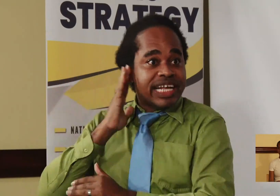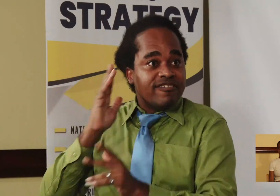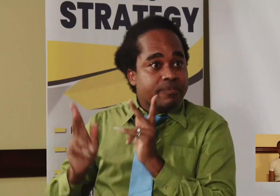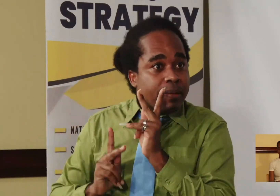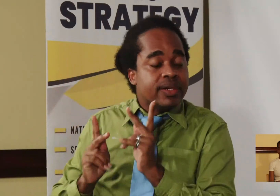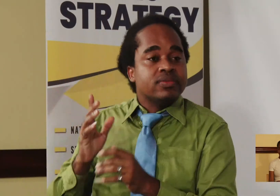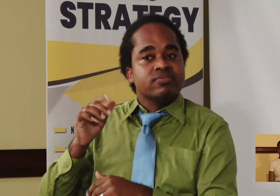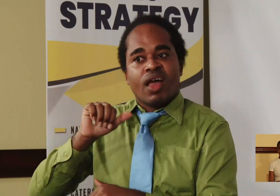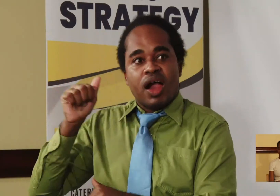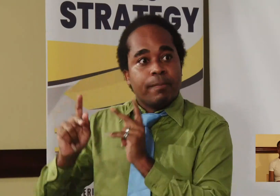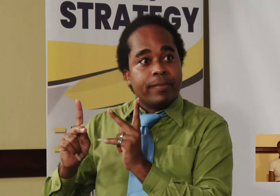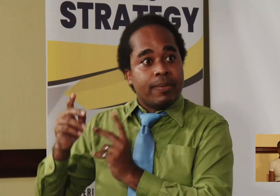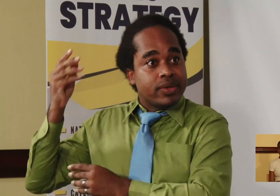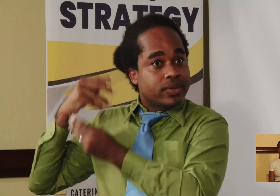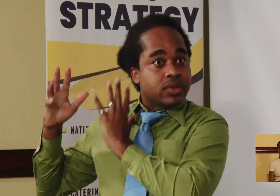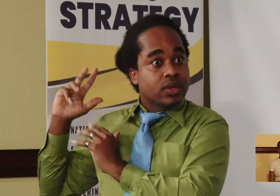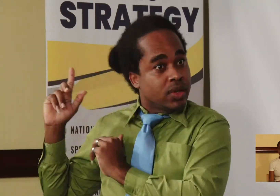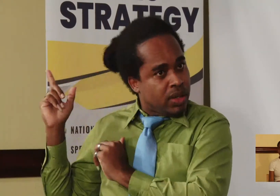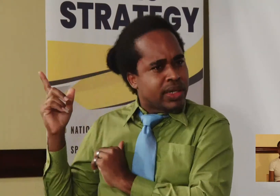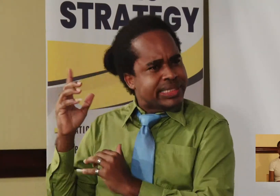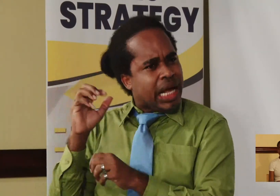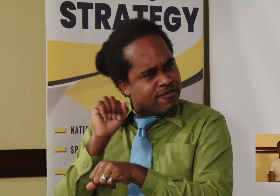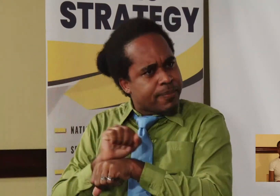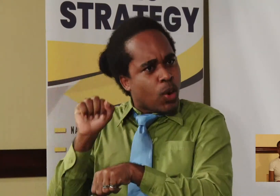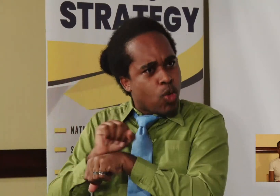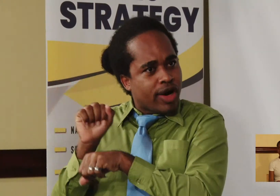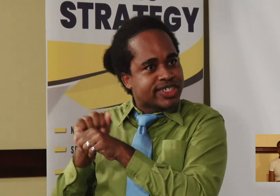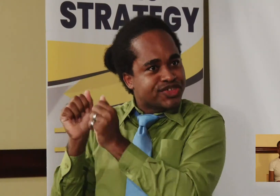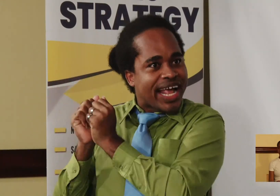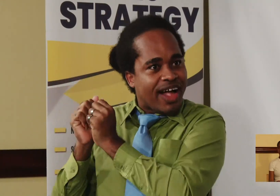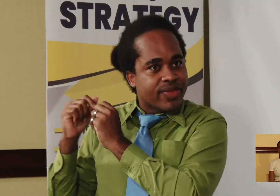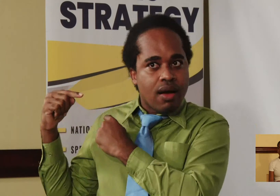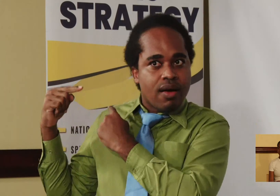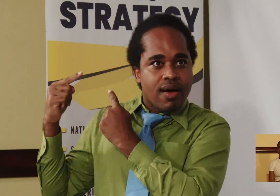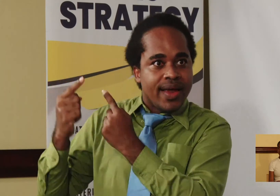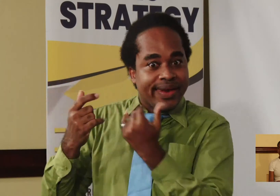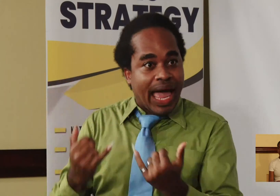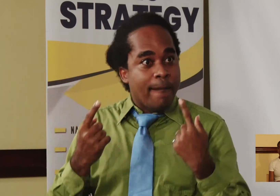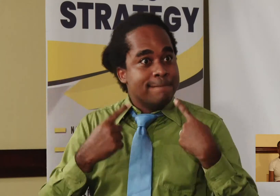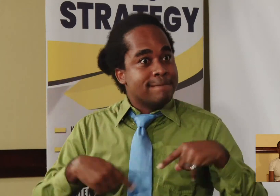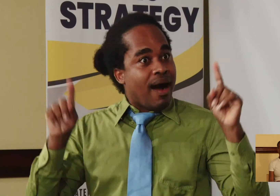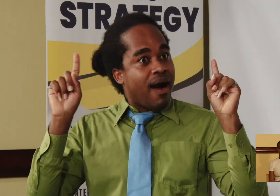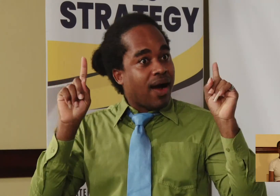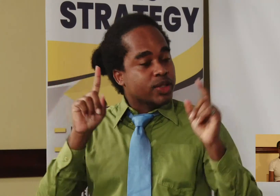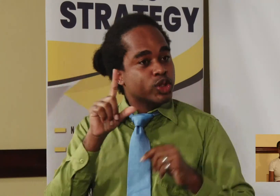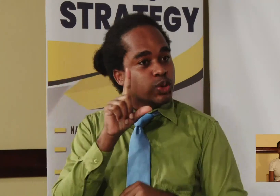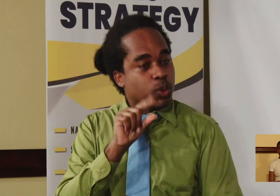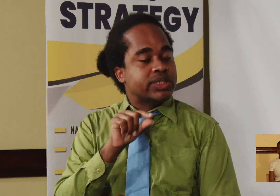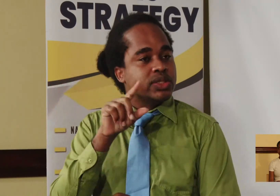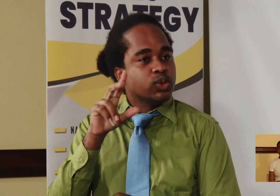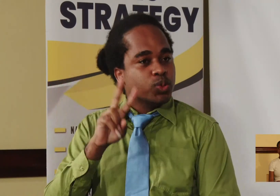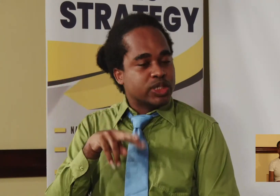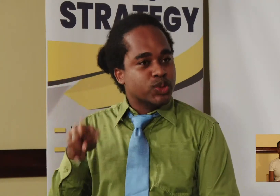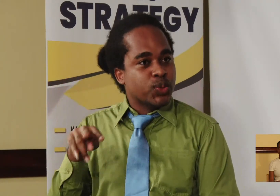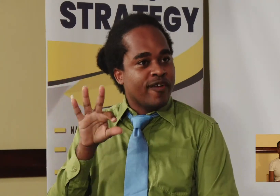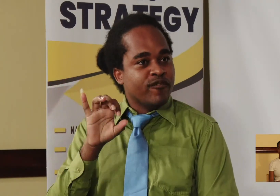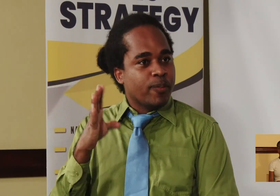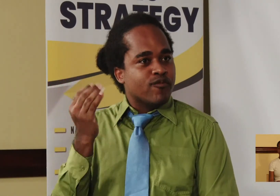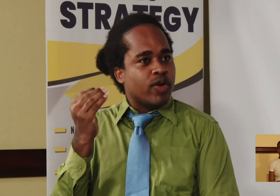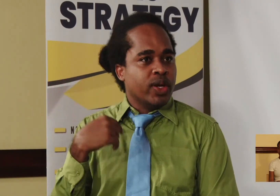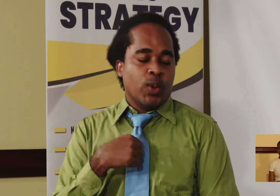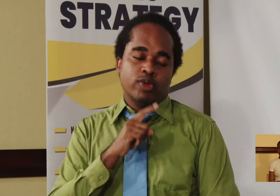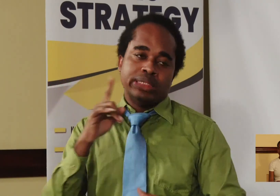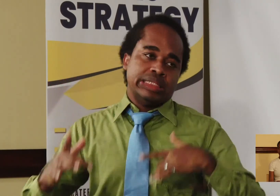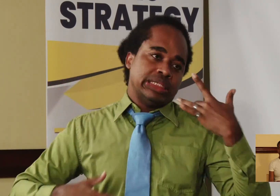that has been happening all over the years. They've been working together, and now it's finally it will